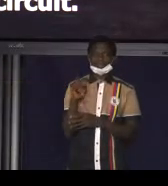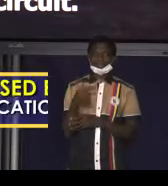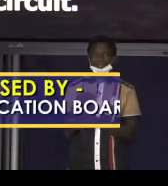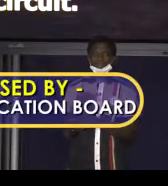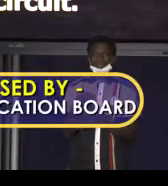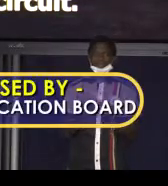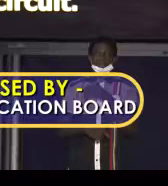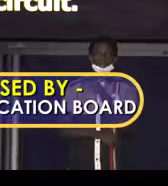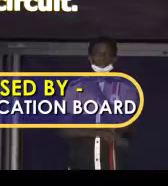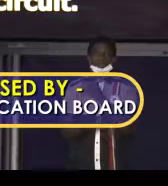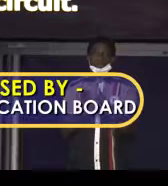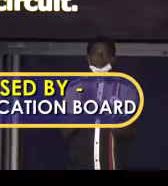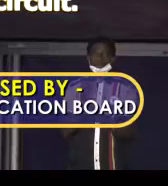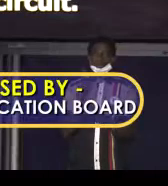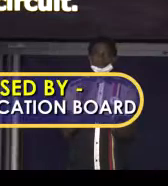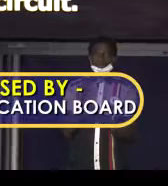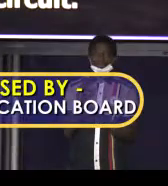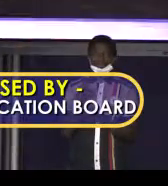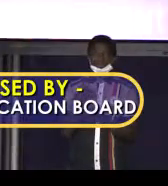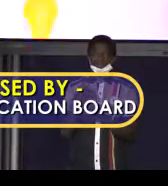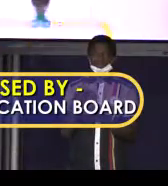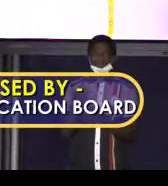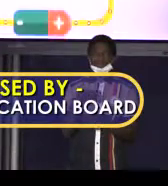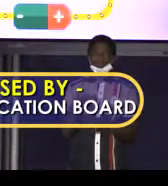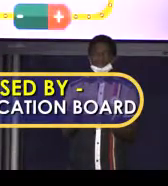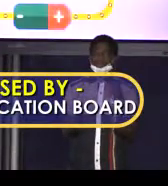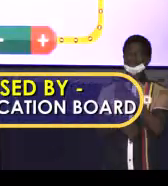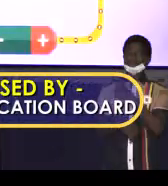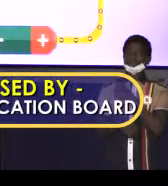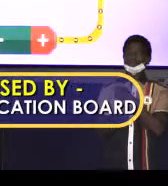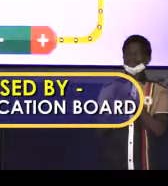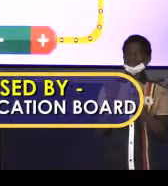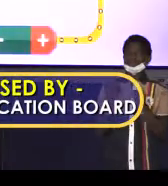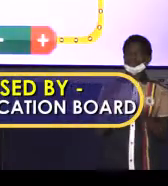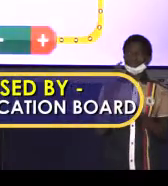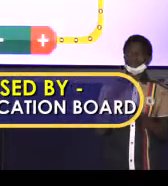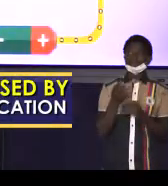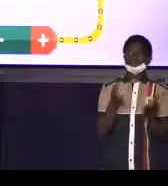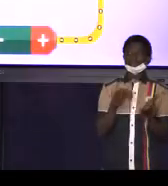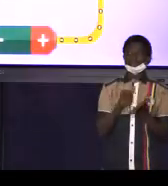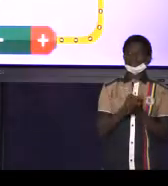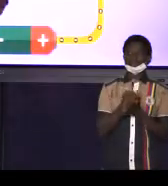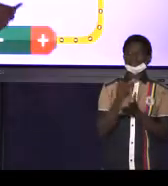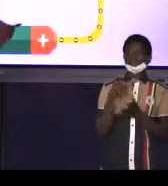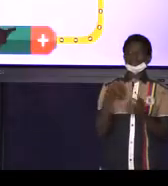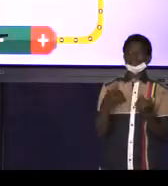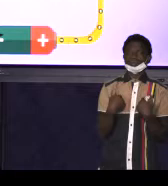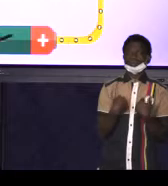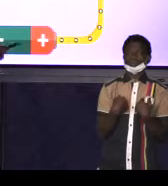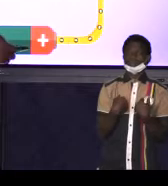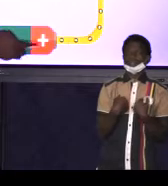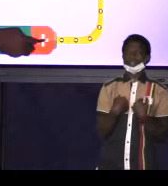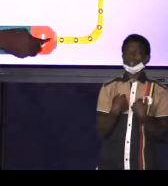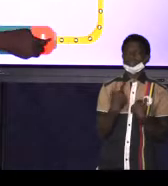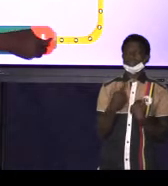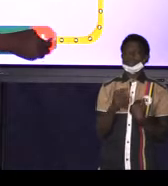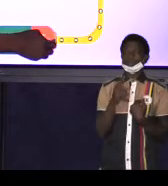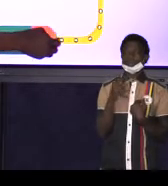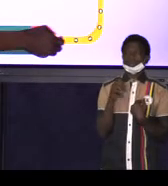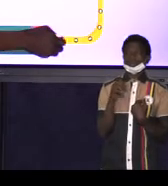source through wires and other materials that make a circuit. You can see here that we